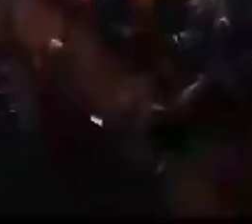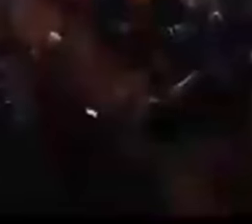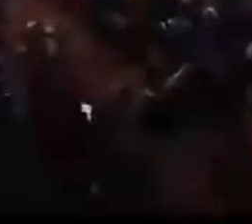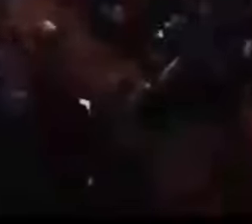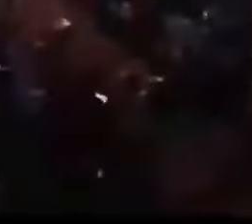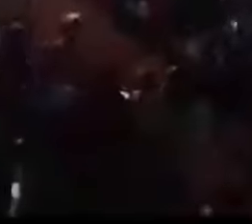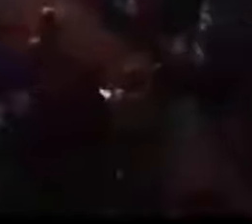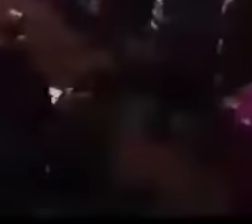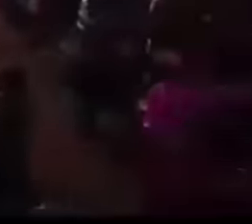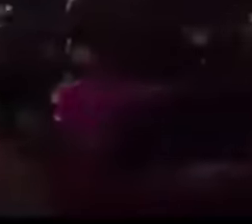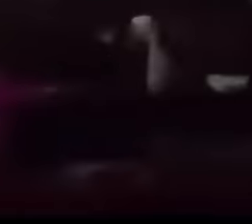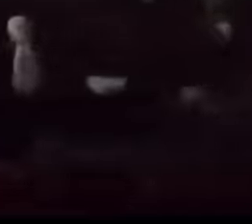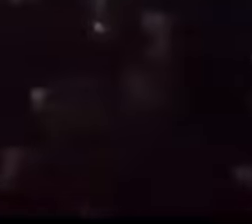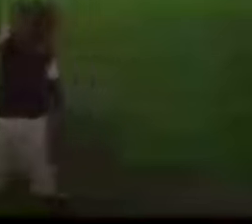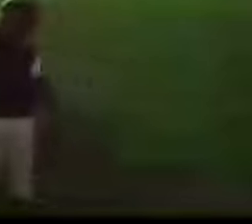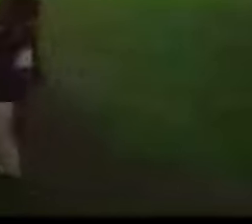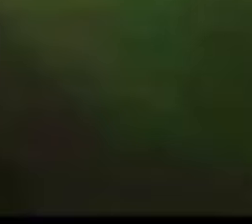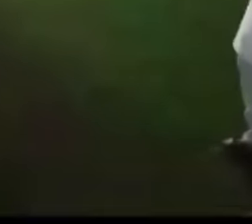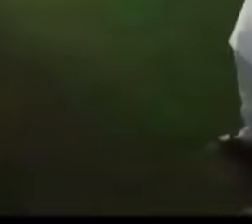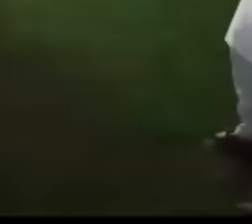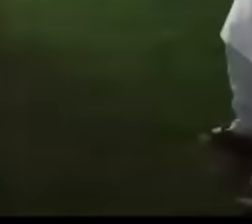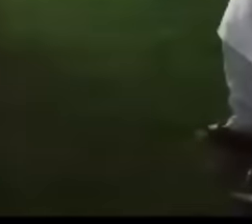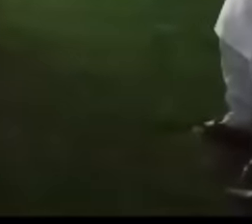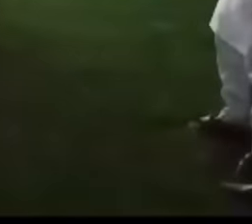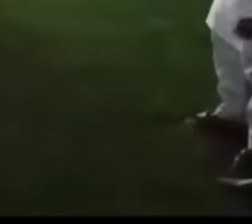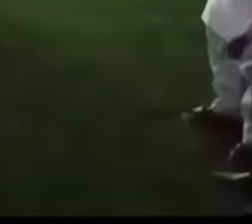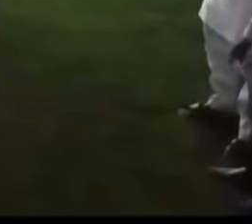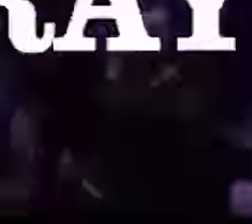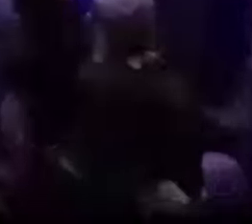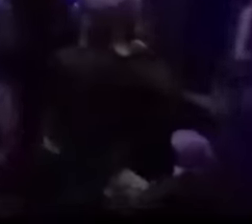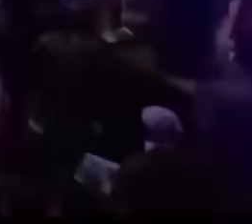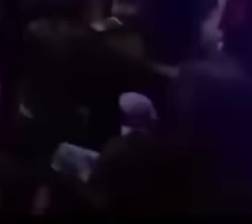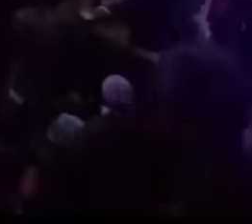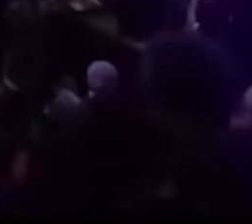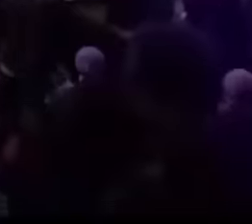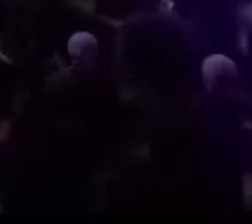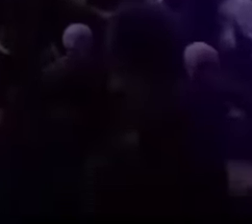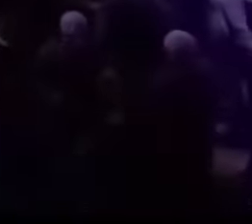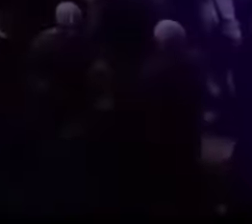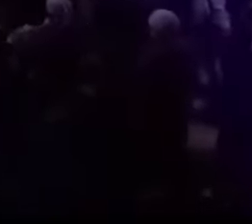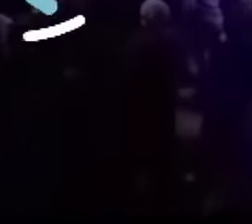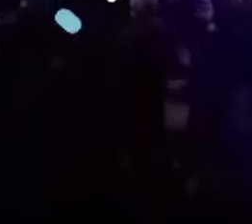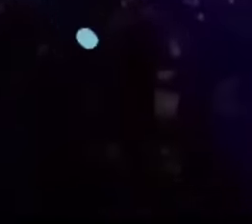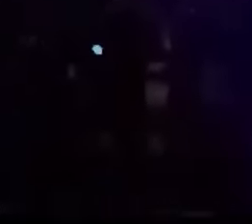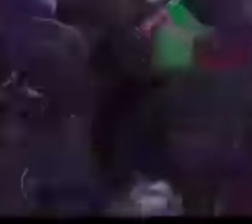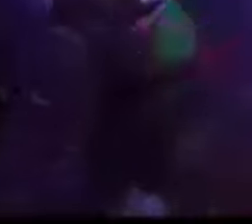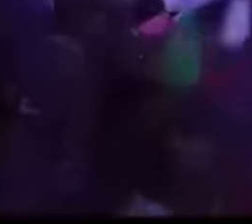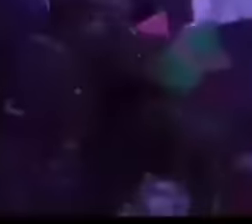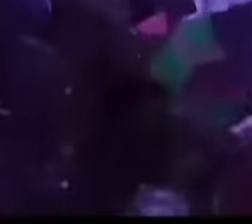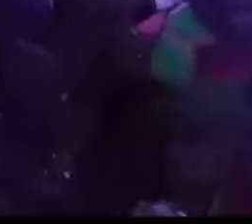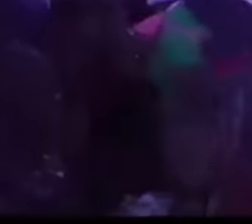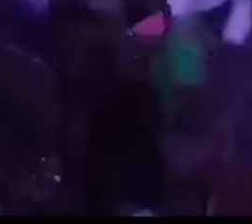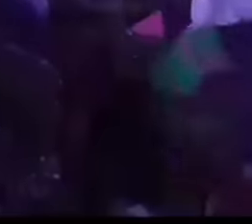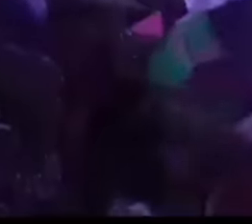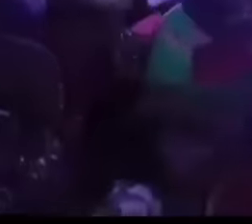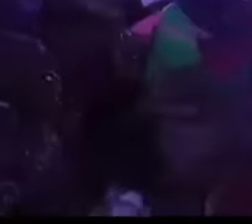Otu de yao ni luku wape, Baba Shebi Oba tumbo. 72 hours marathon prayer, on my